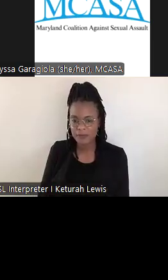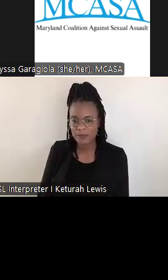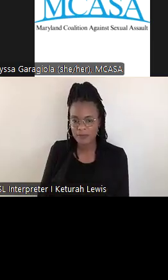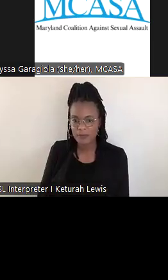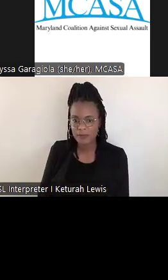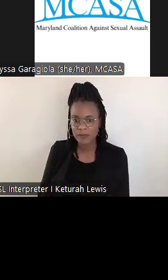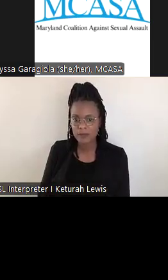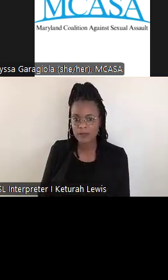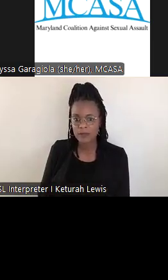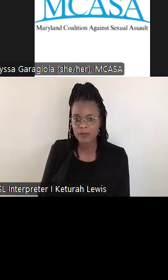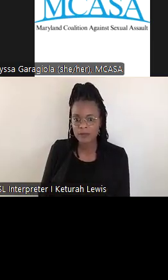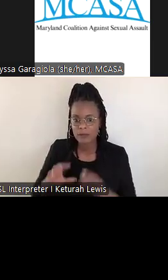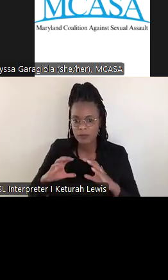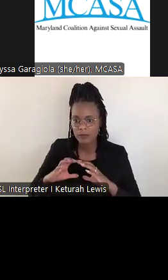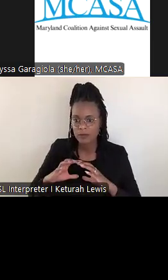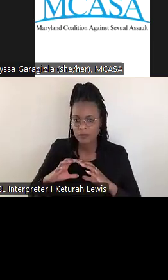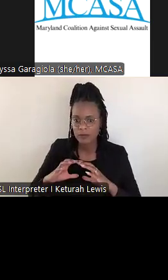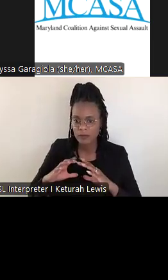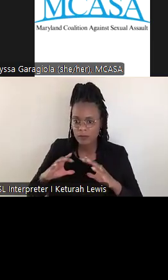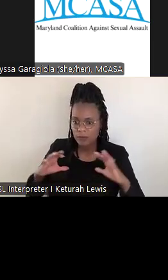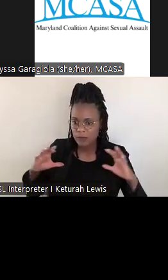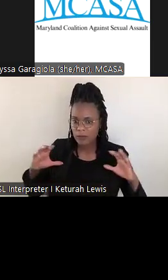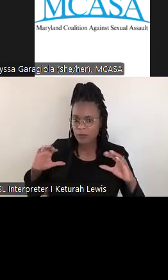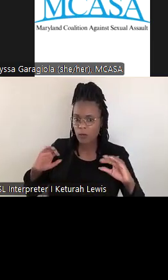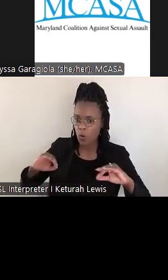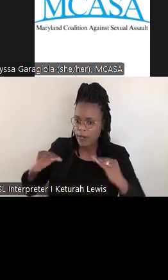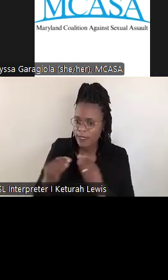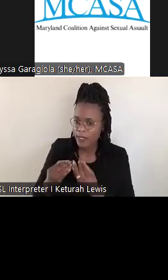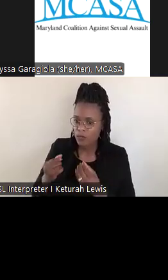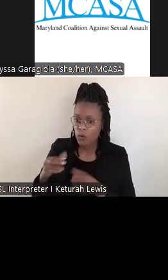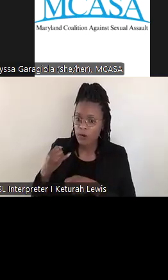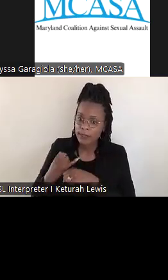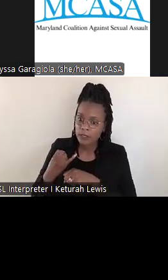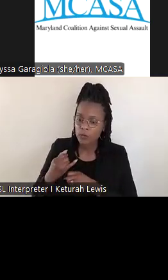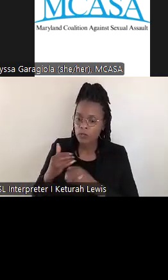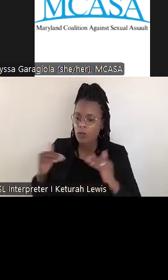organizational level, so this is sometimes called the institutional level,